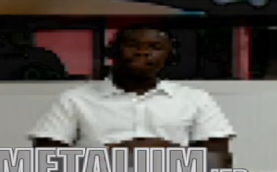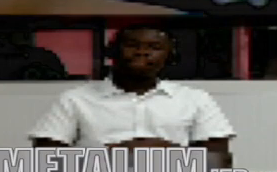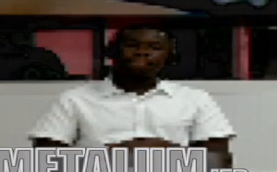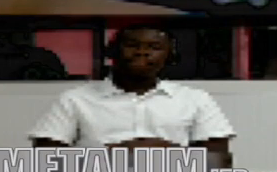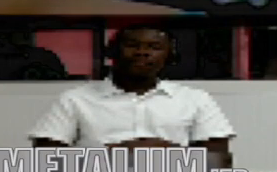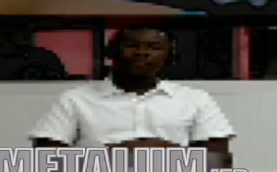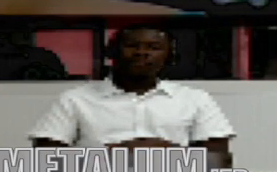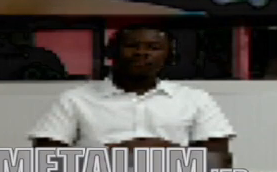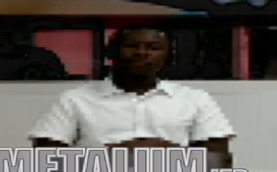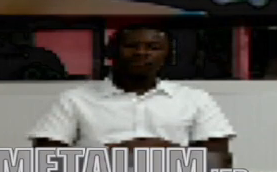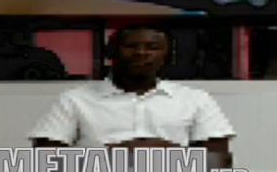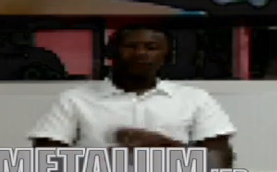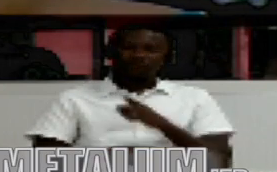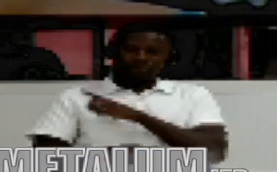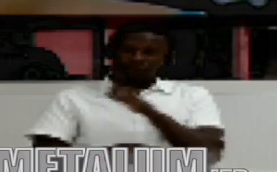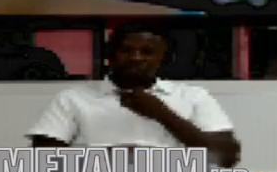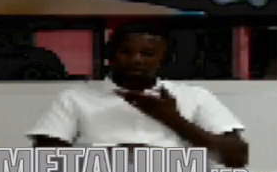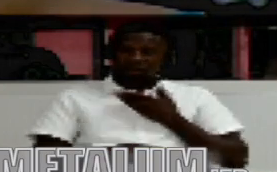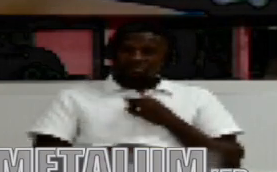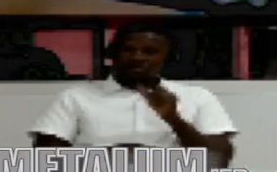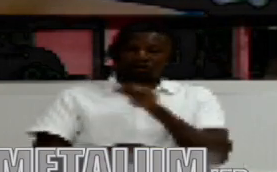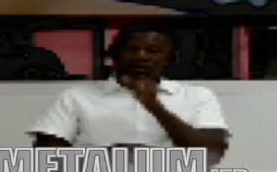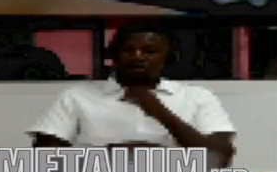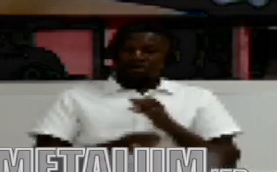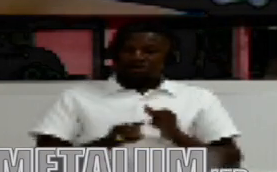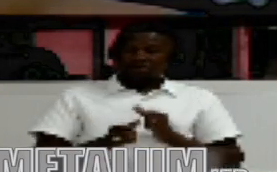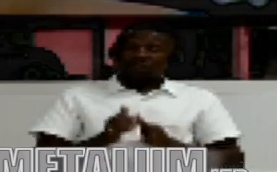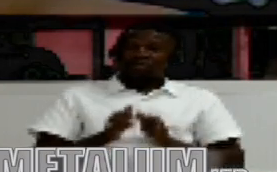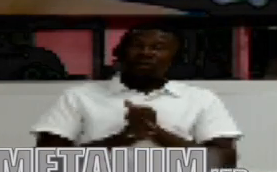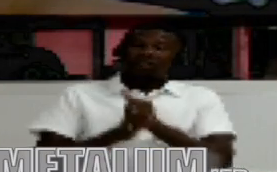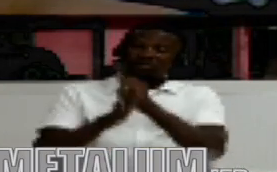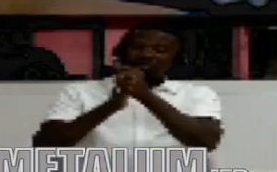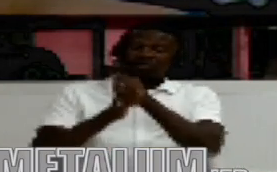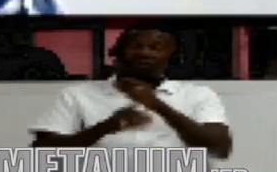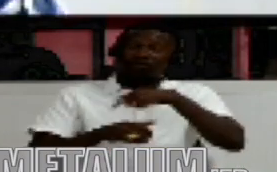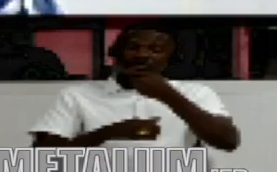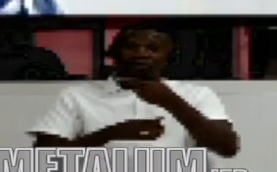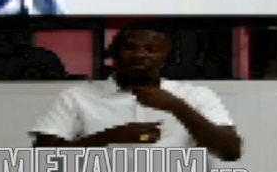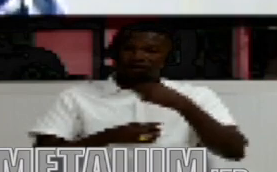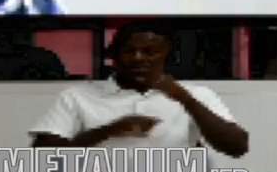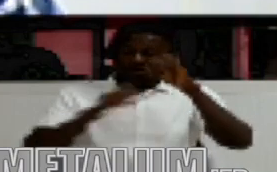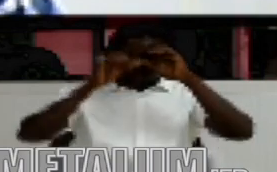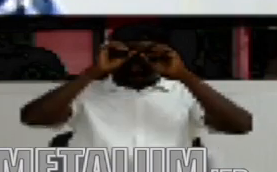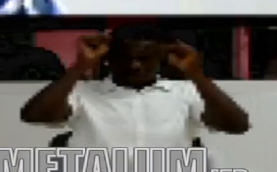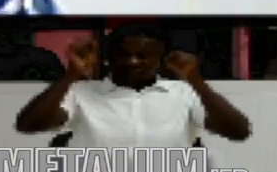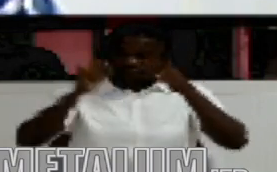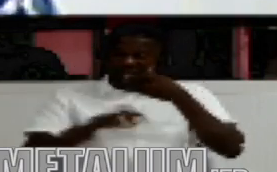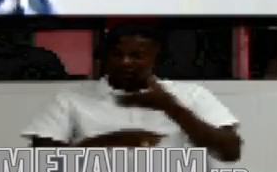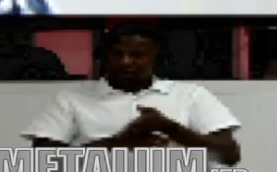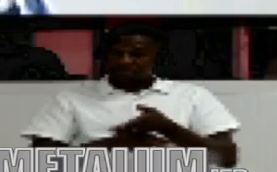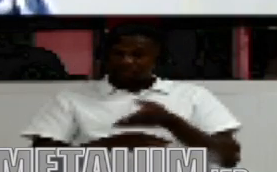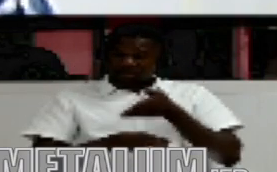And did they get any assistance from the government? Gambia here? Yes. No.